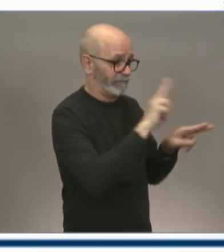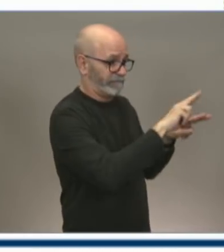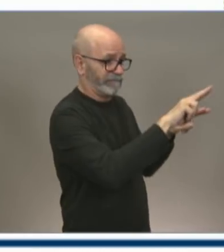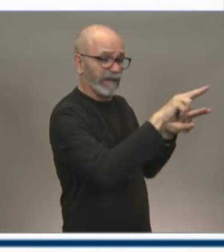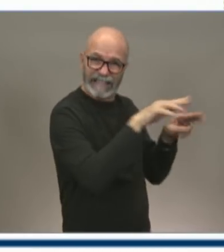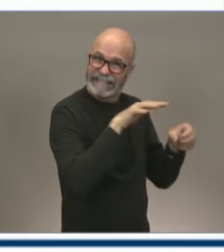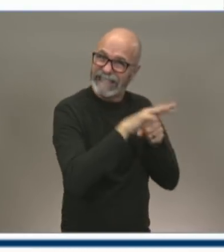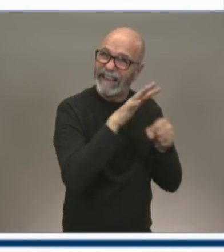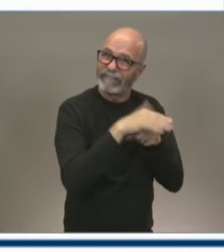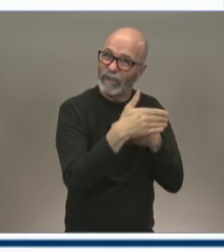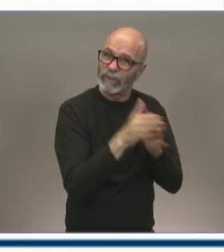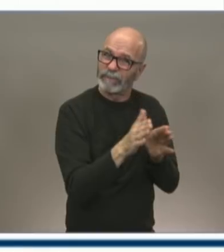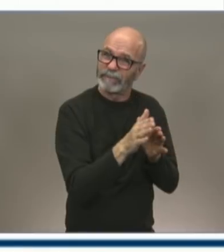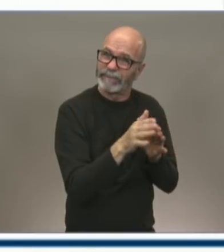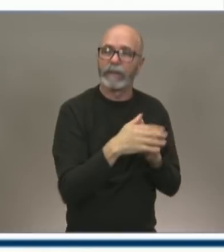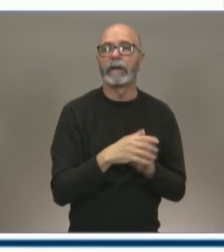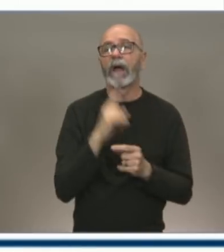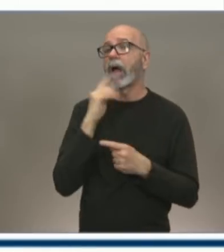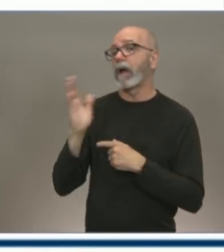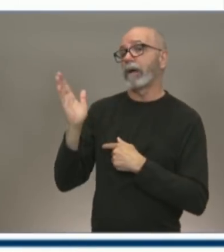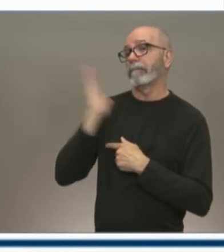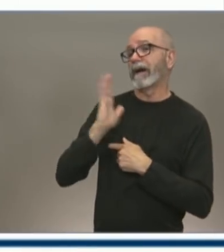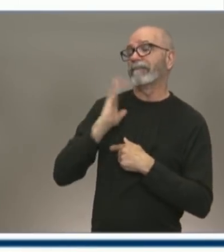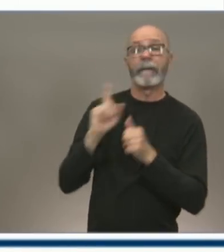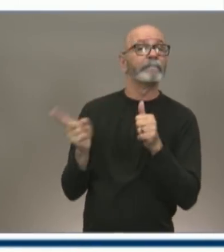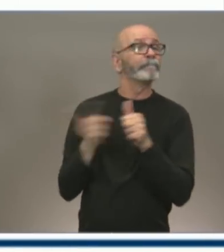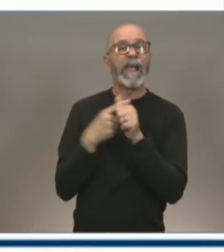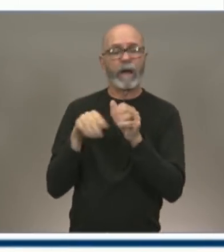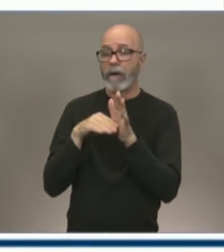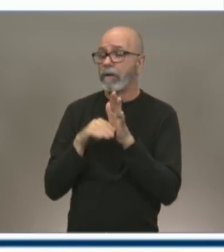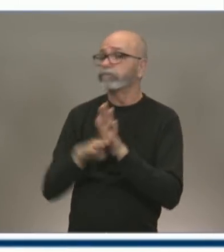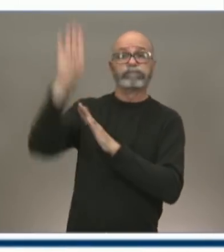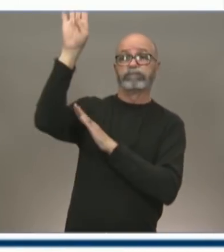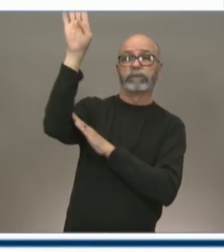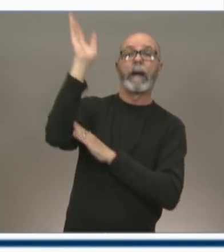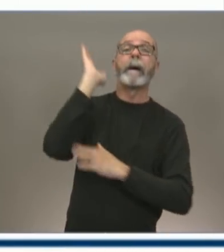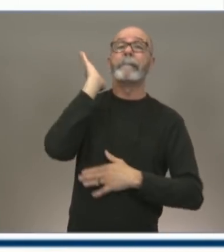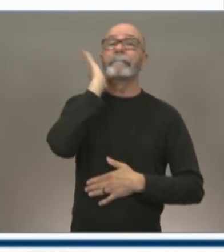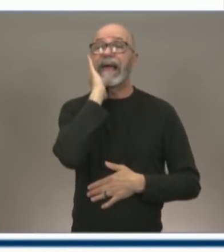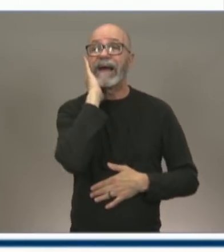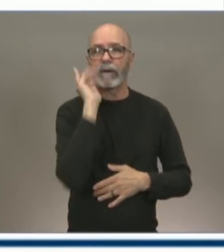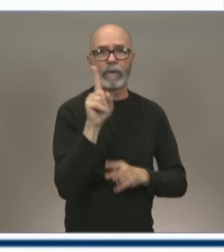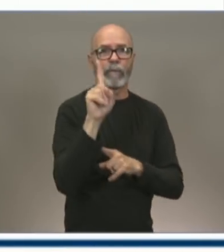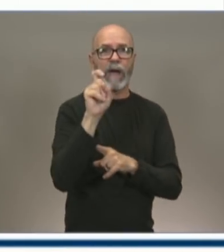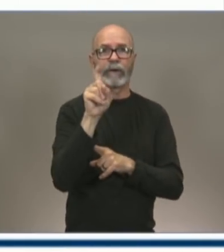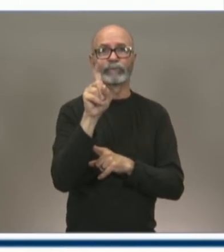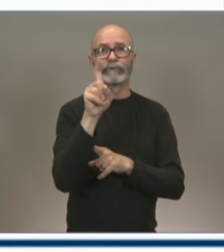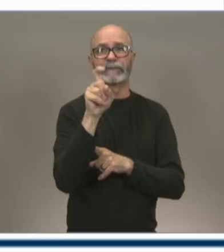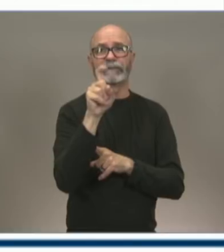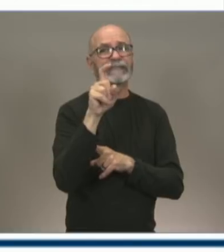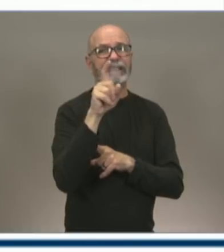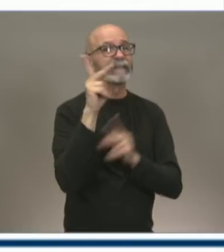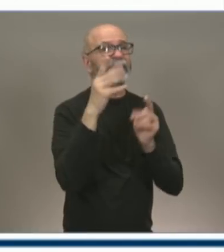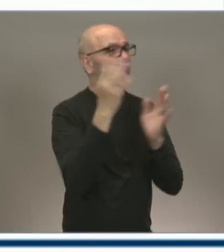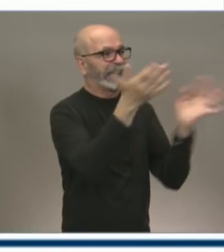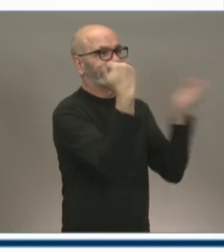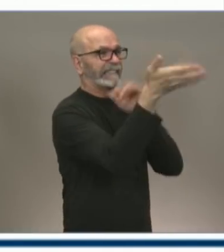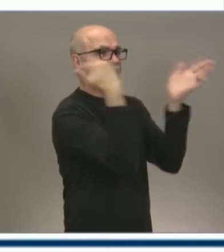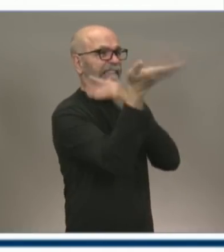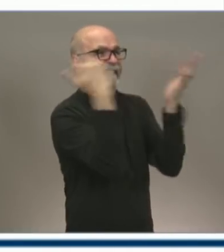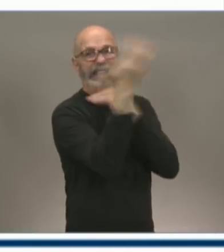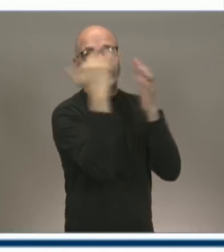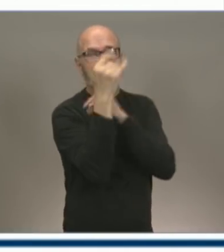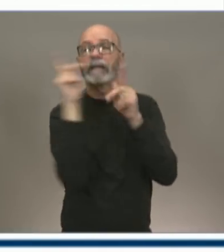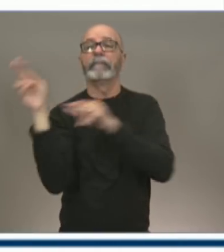we removed 100 beds from Northwood to reduce the number they had. What the announcement is today, that those 100 beds plus